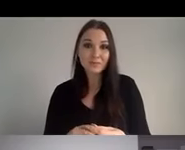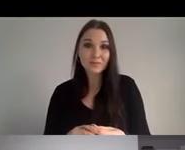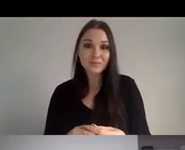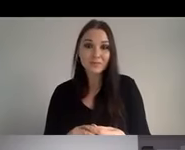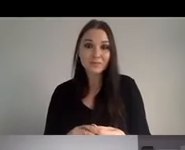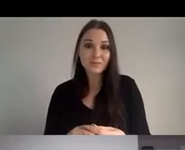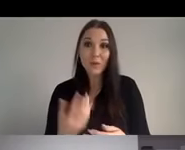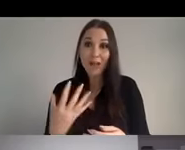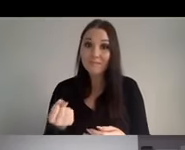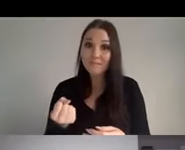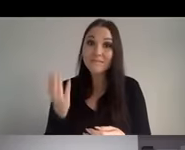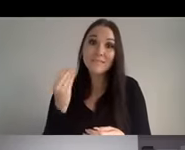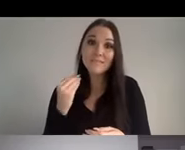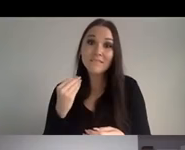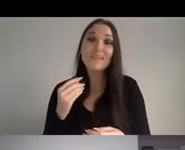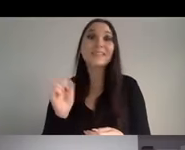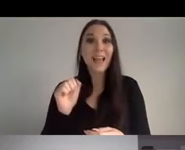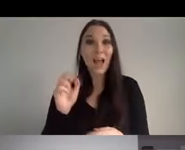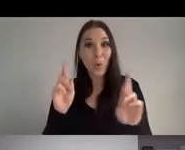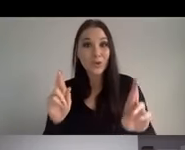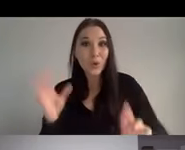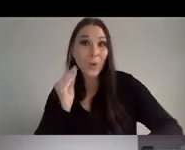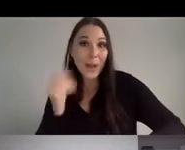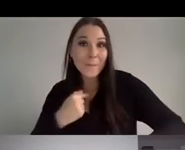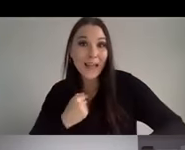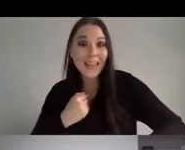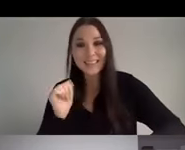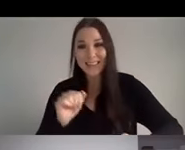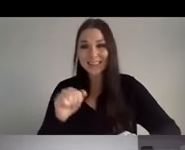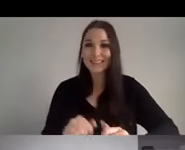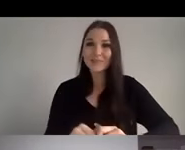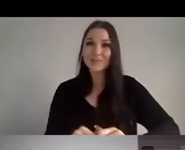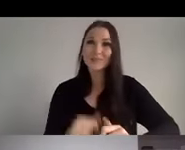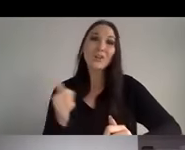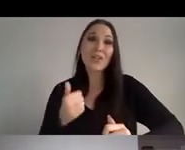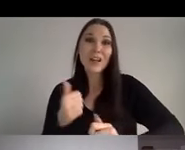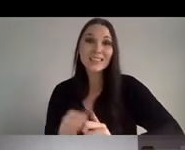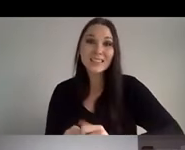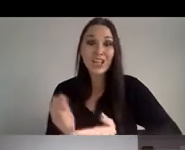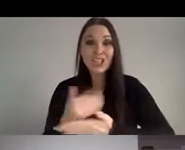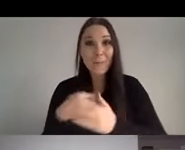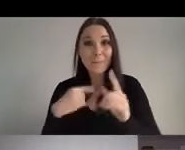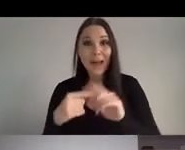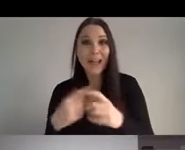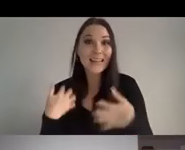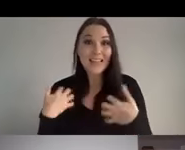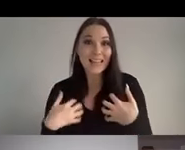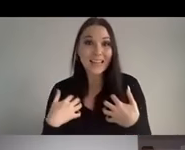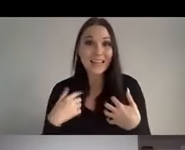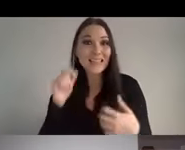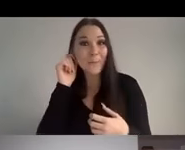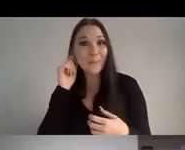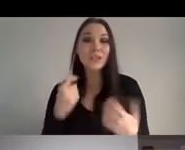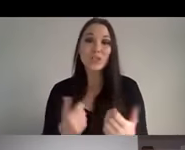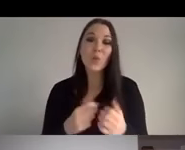you? Yeah, I hope so. Can you hear Perfect. me? Yeah, Okay. good. All right, I'll share my insight on that. So at